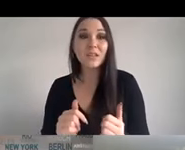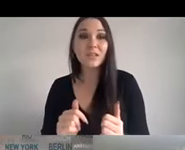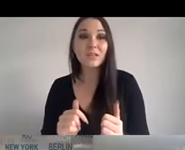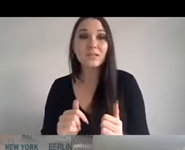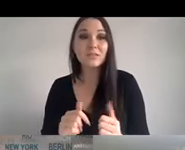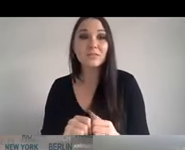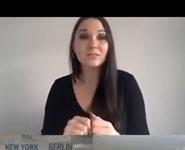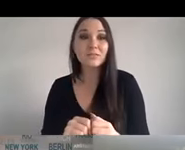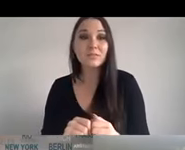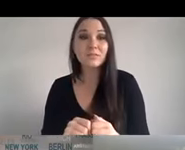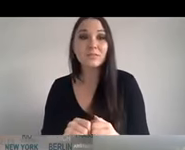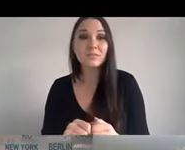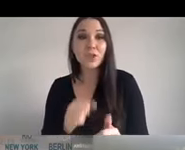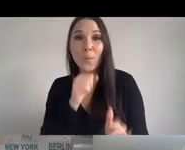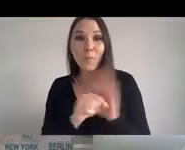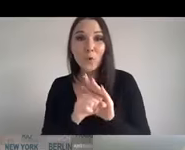You're muted, Anthony.